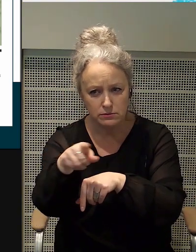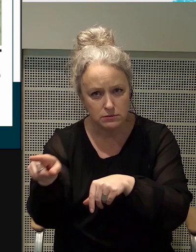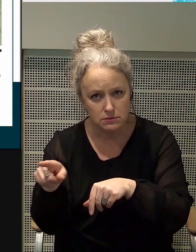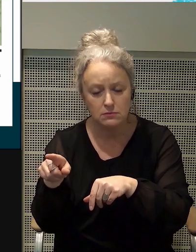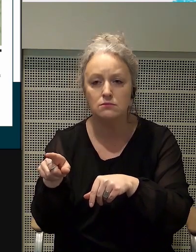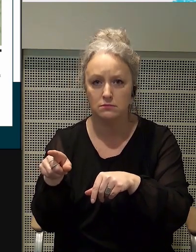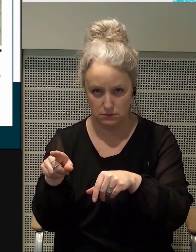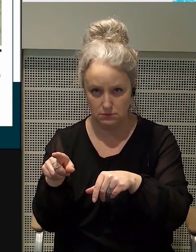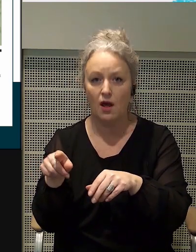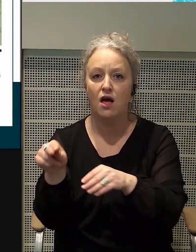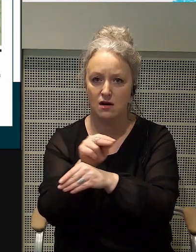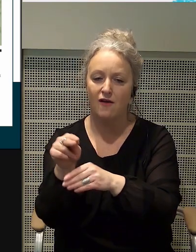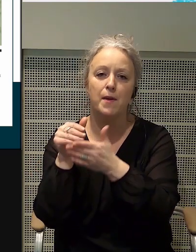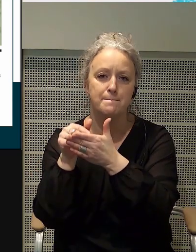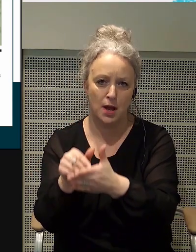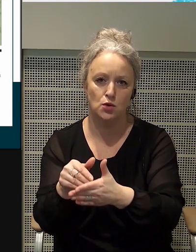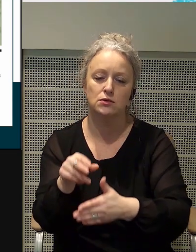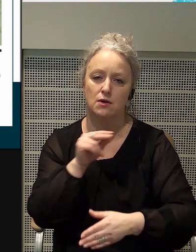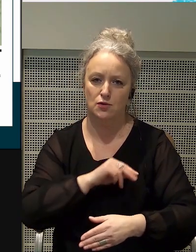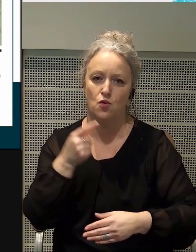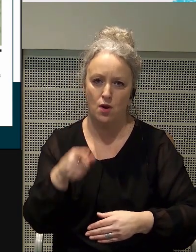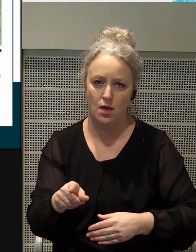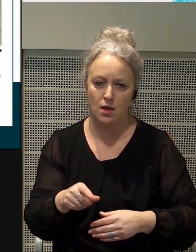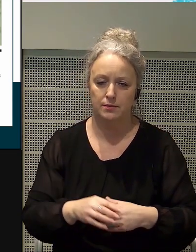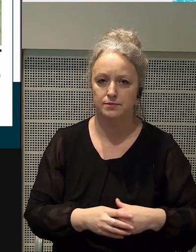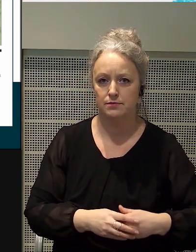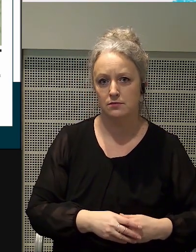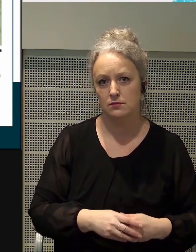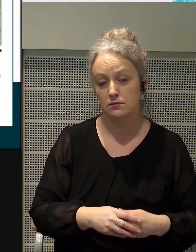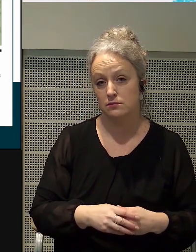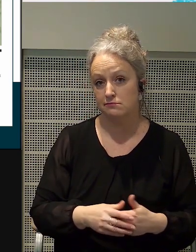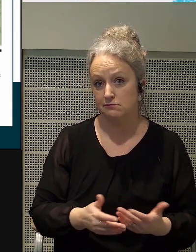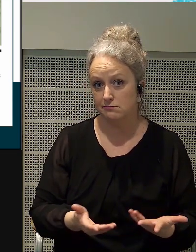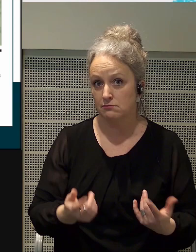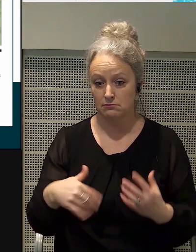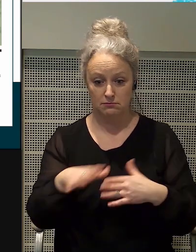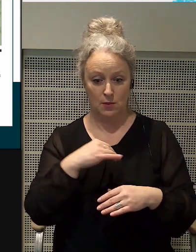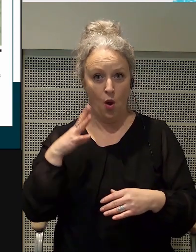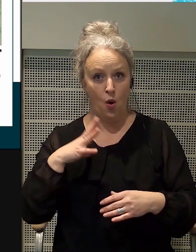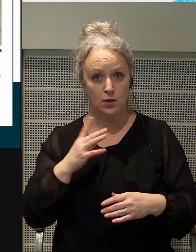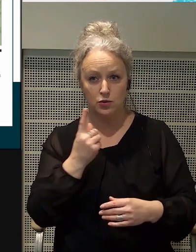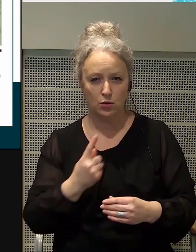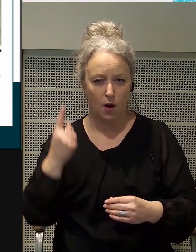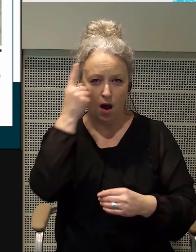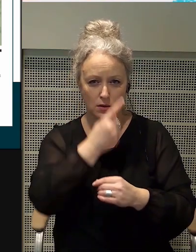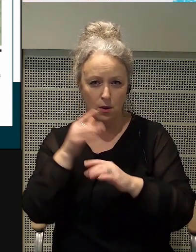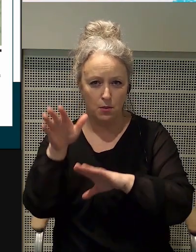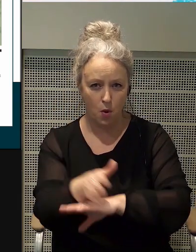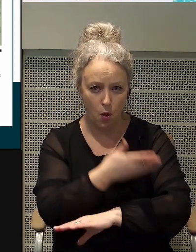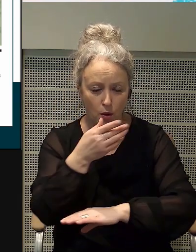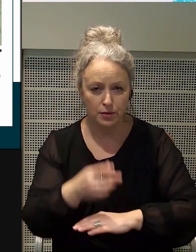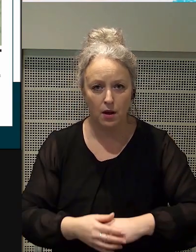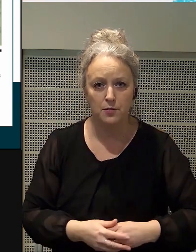And we waited 1 year because the ones who were not responsive, it was a severe disappointment, and it does affect your quality of